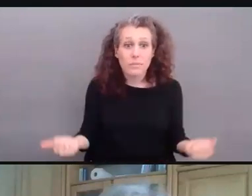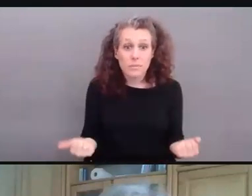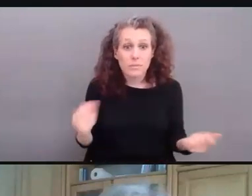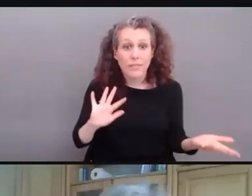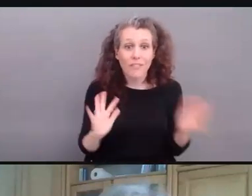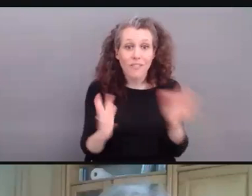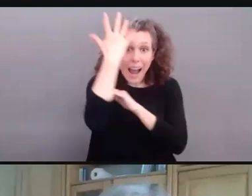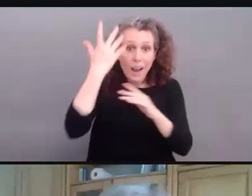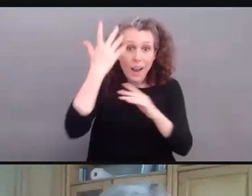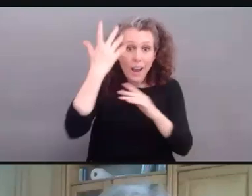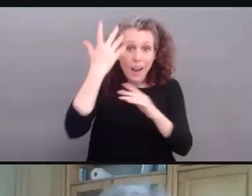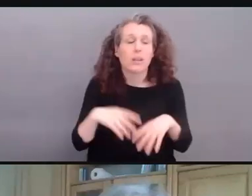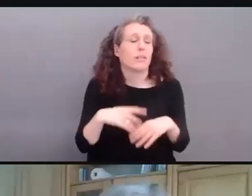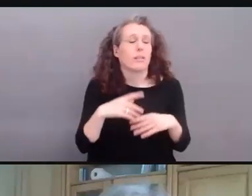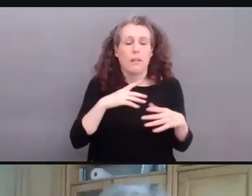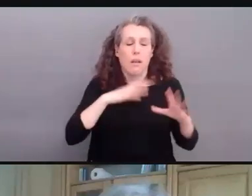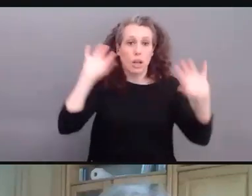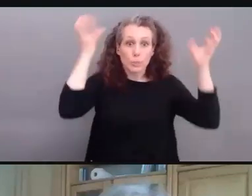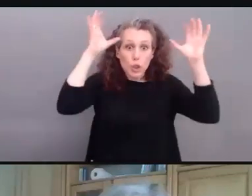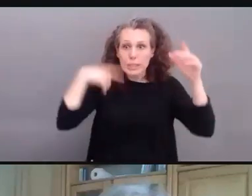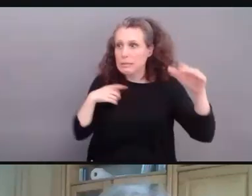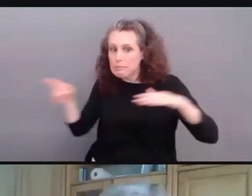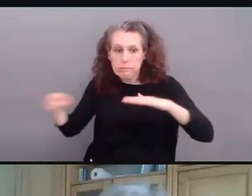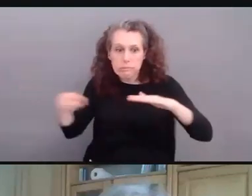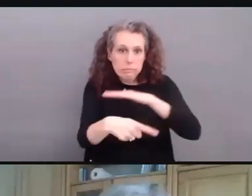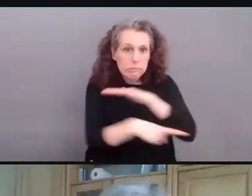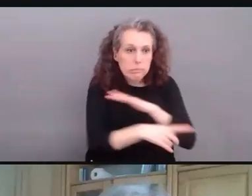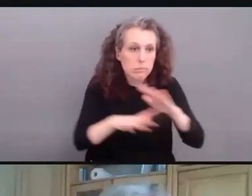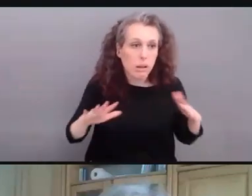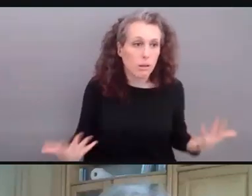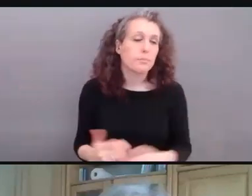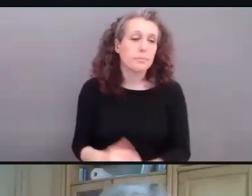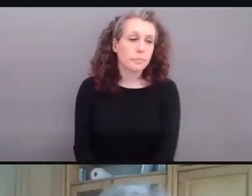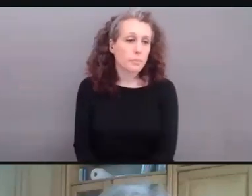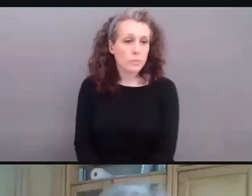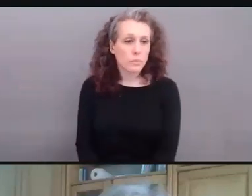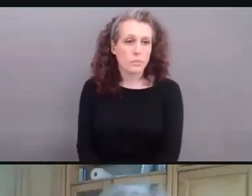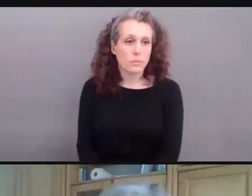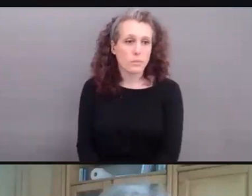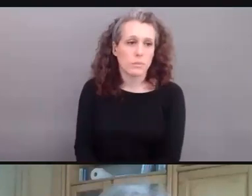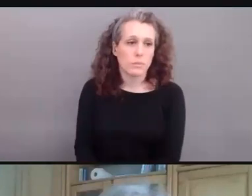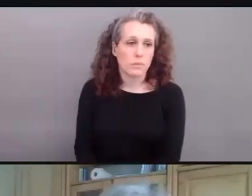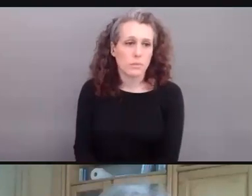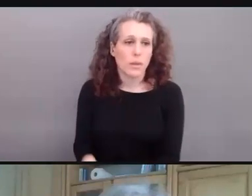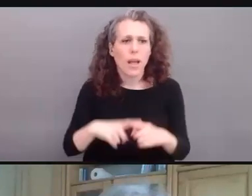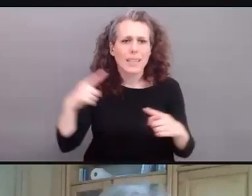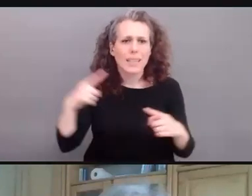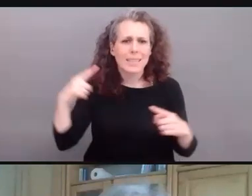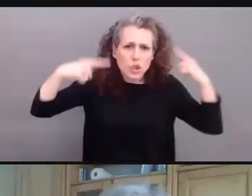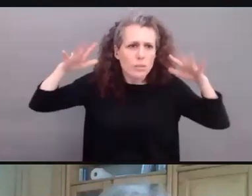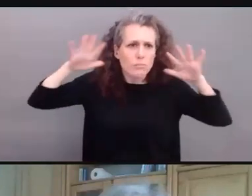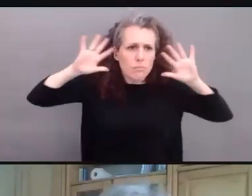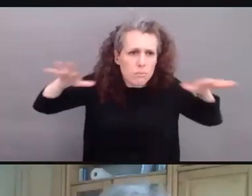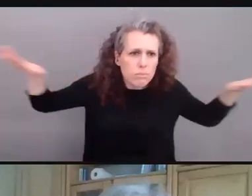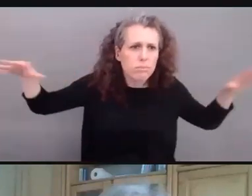and emergency exits. And finally, also some clauses about acoustics, lighting, and indoor